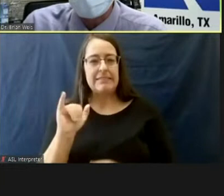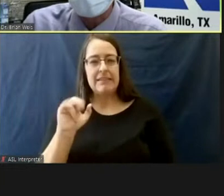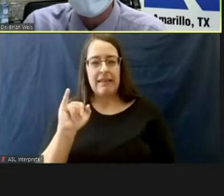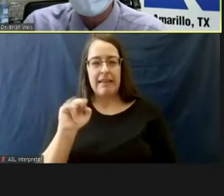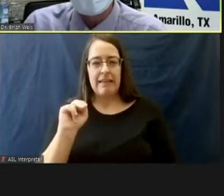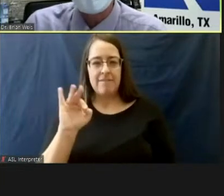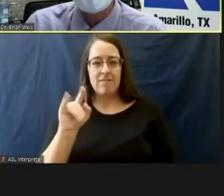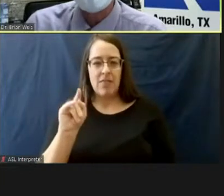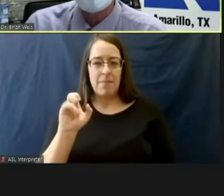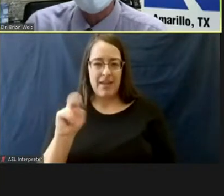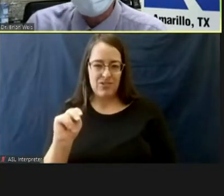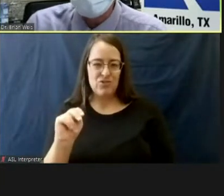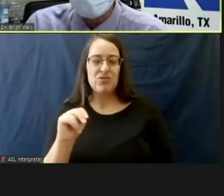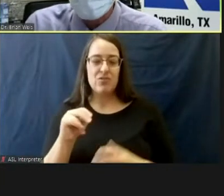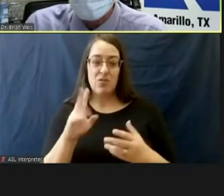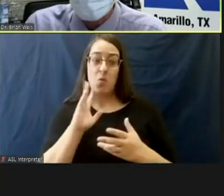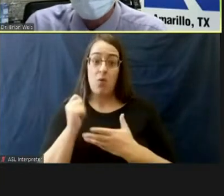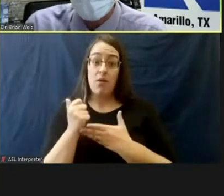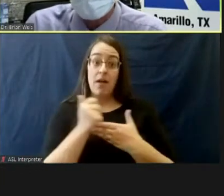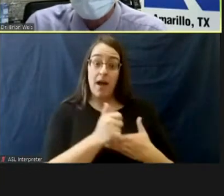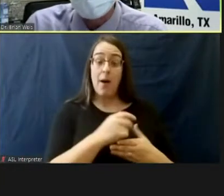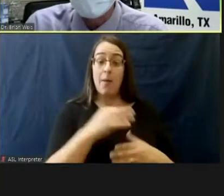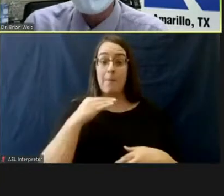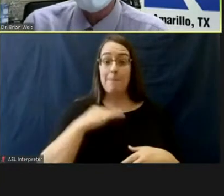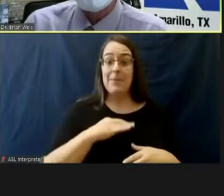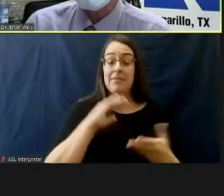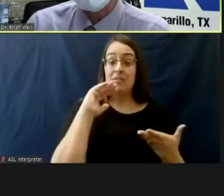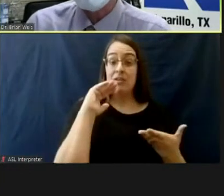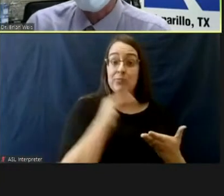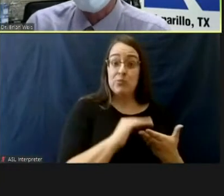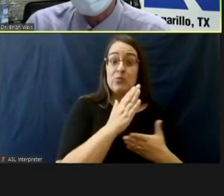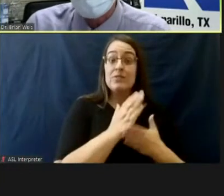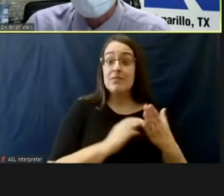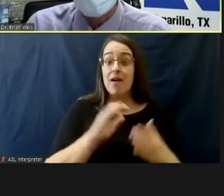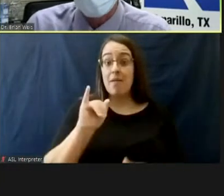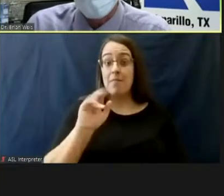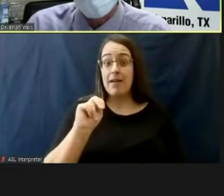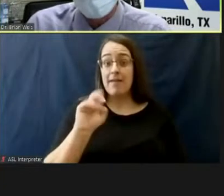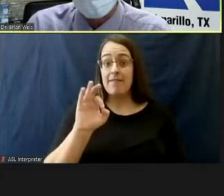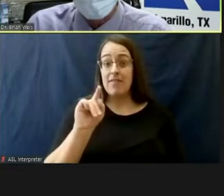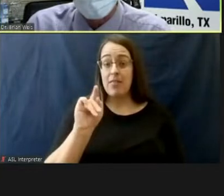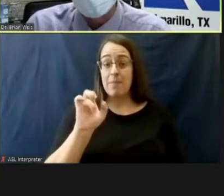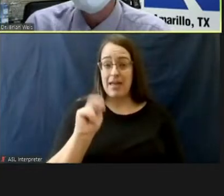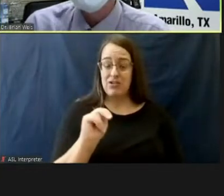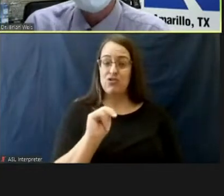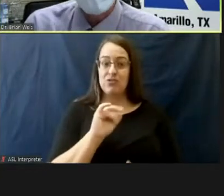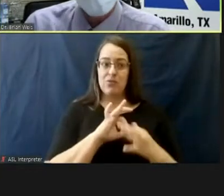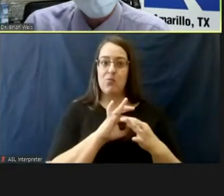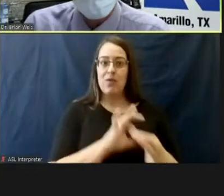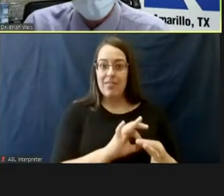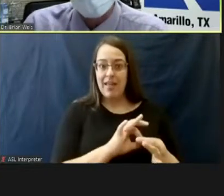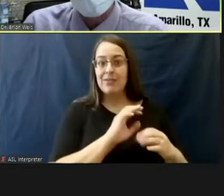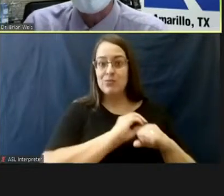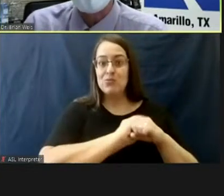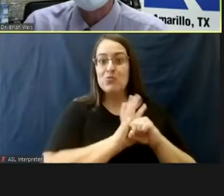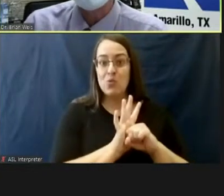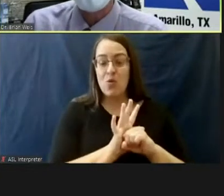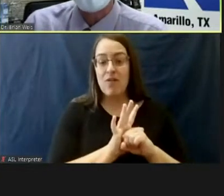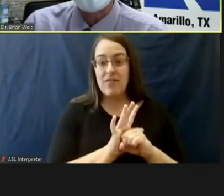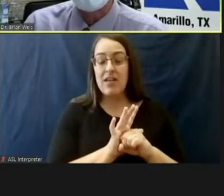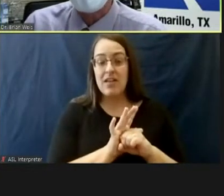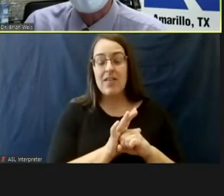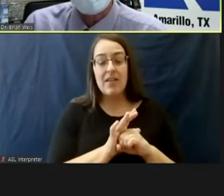some benefit in helping reduce some of the inflammation and cytokine storm associated with COVID-19. That being said, they